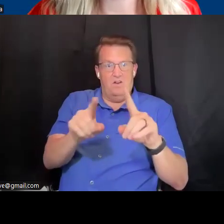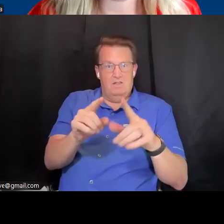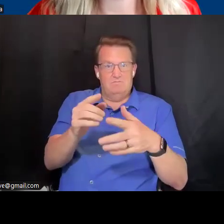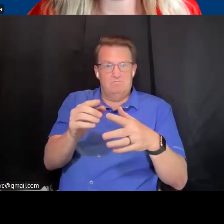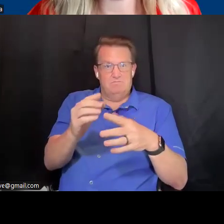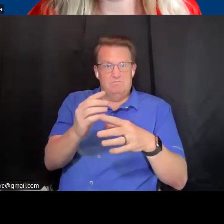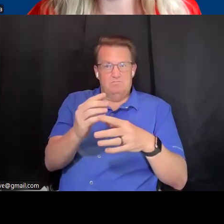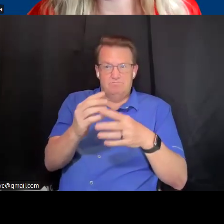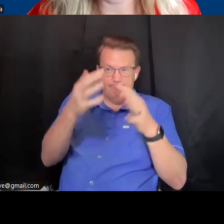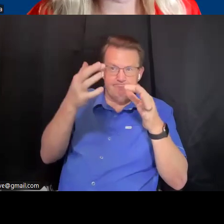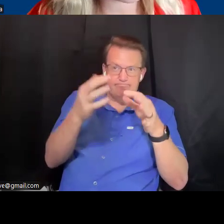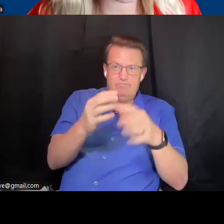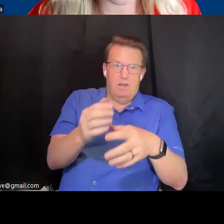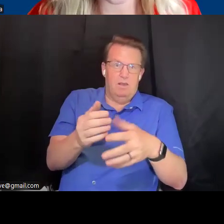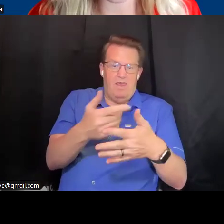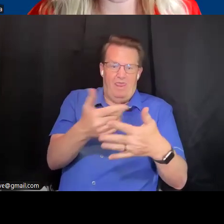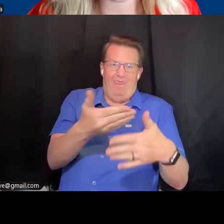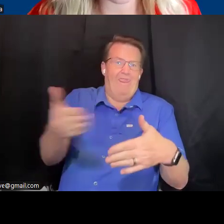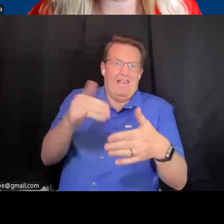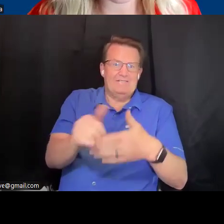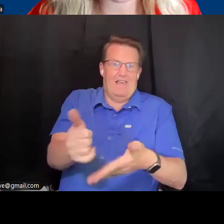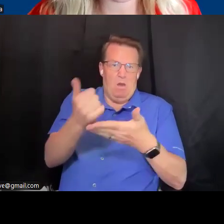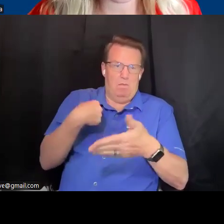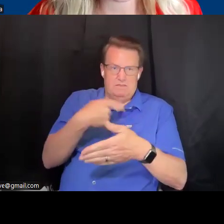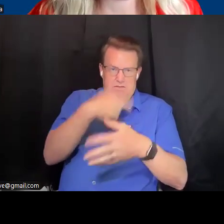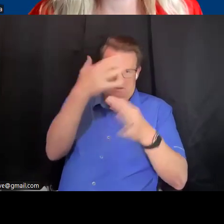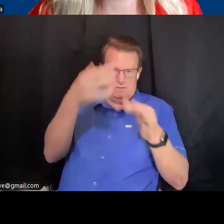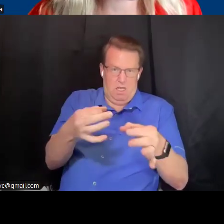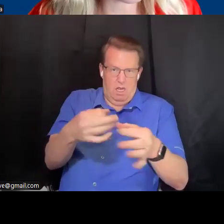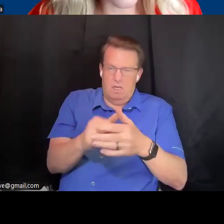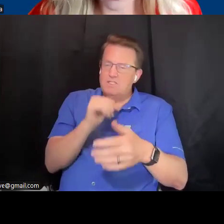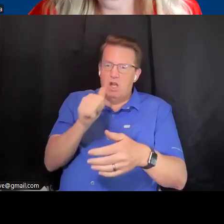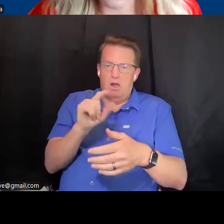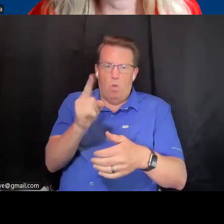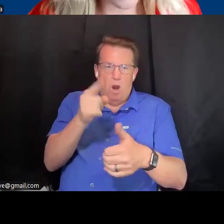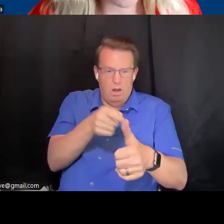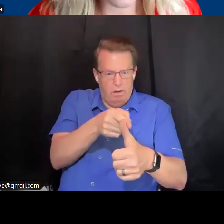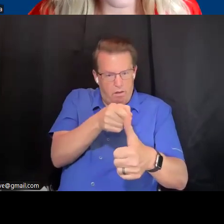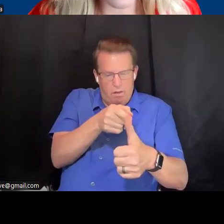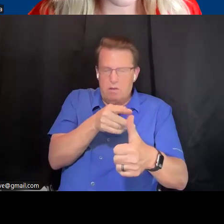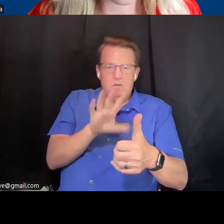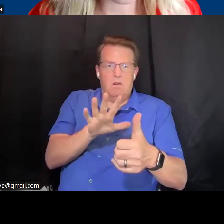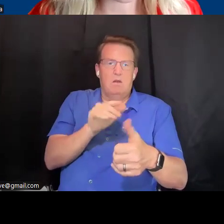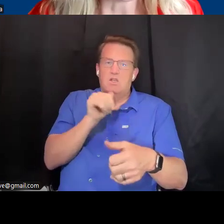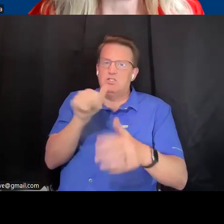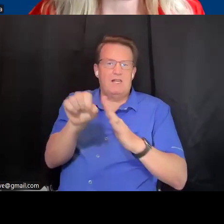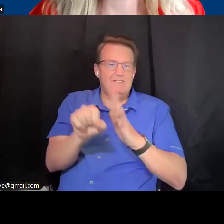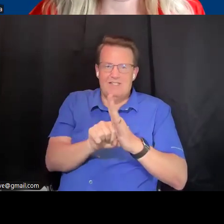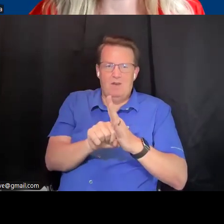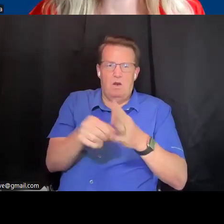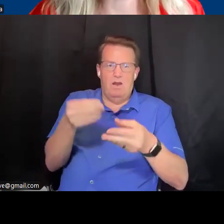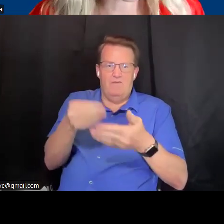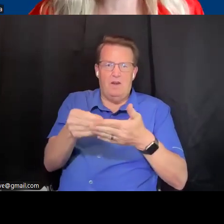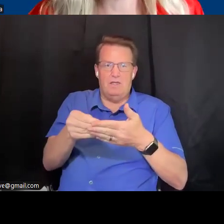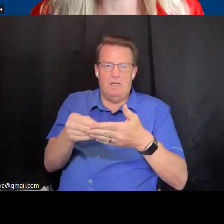and economic needs, so it's not based upon one single metric. There is not a statewide funding cut, and